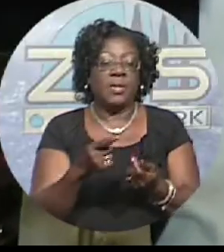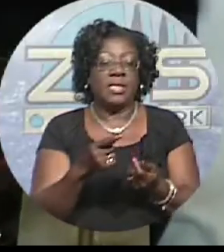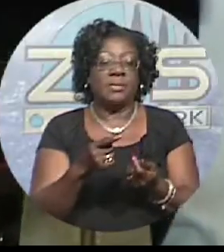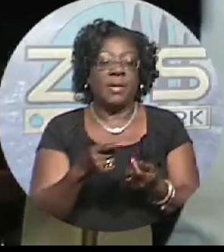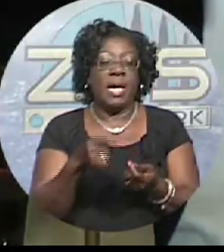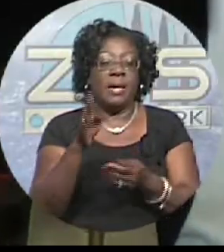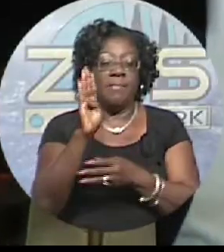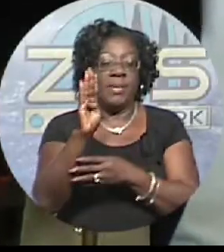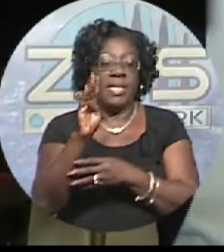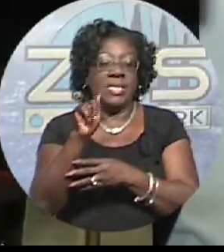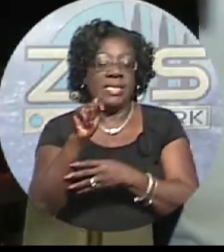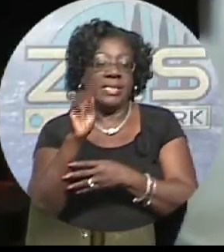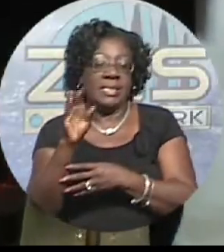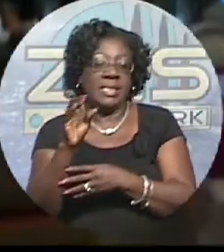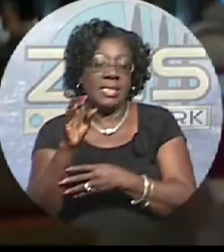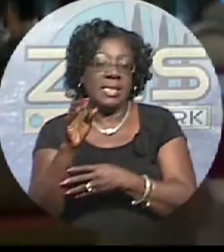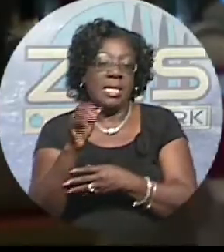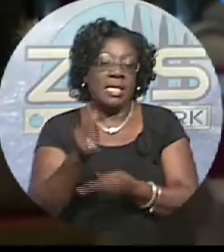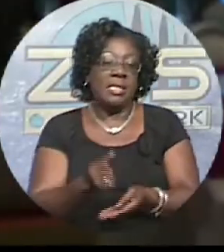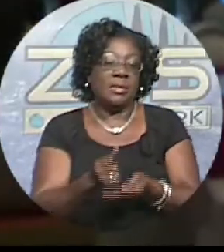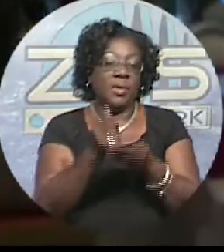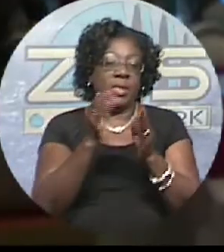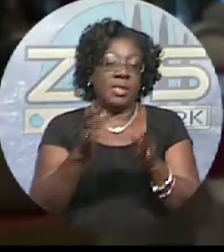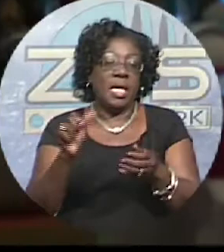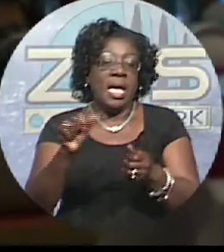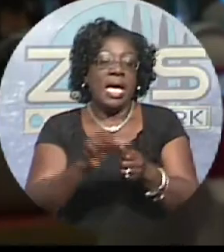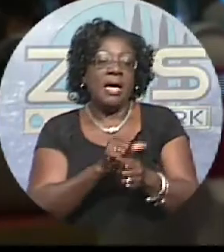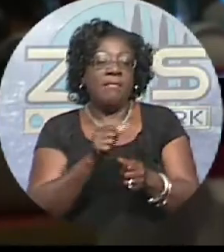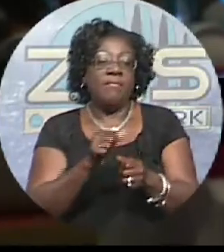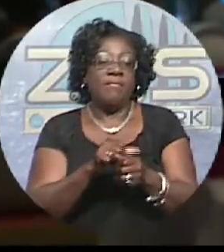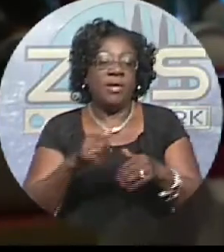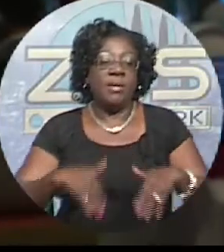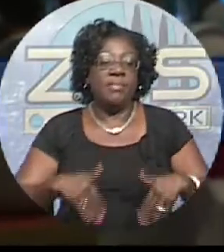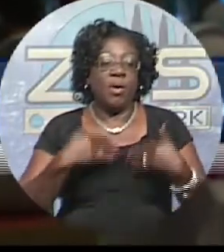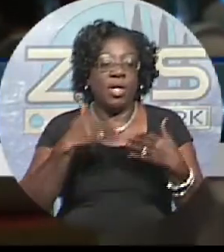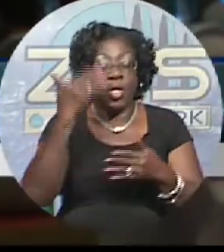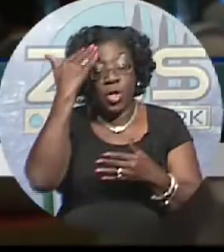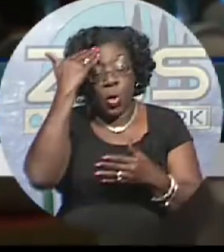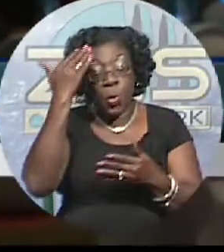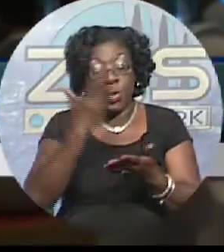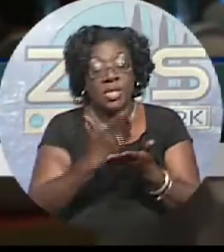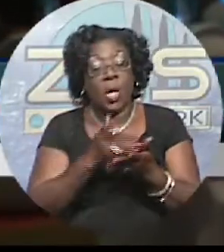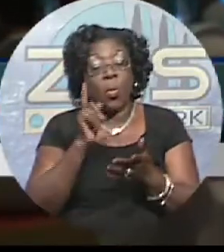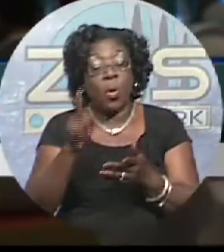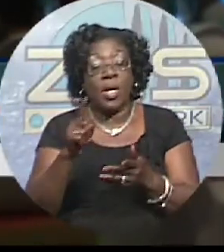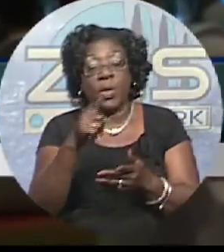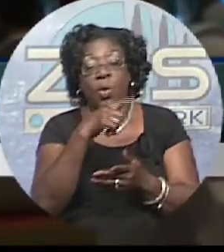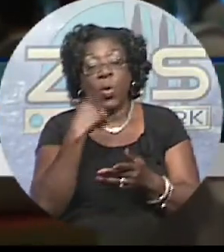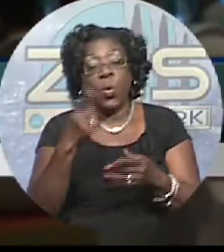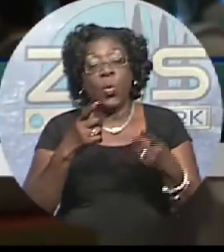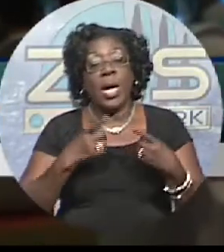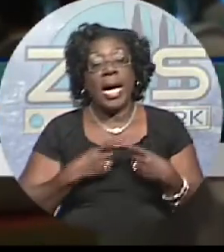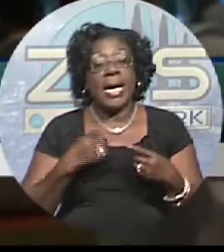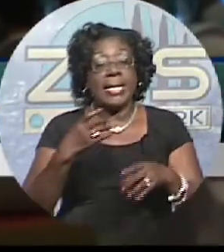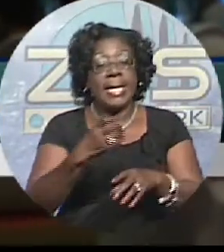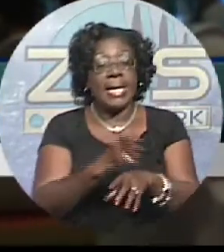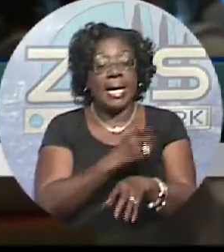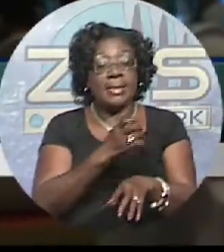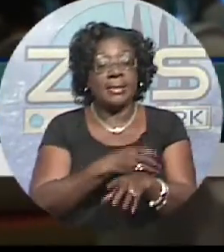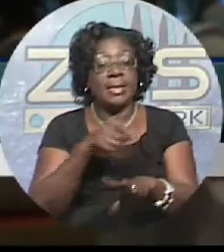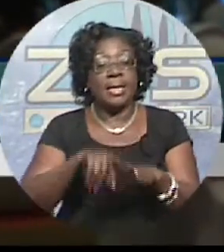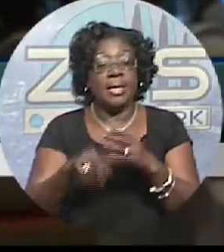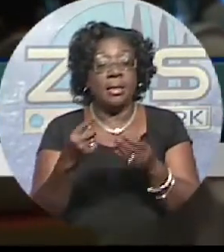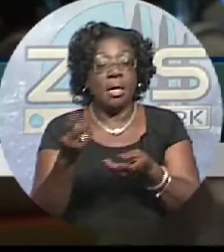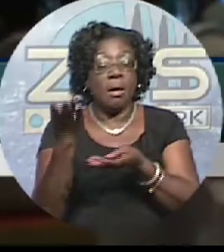and promotions manager, Craig Eldon. Everybody knows somebody who's been affected with cancer in the Bahamas. We all know the prevalence of breast